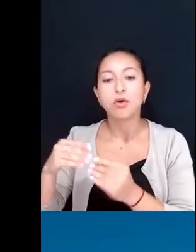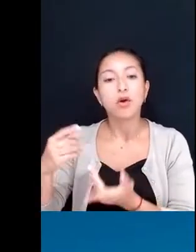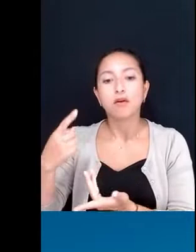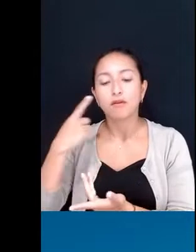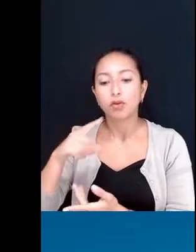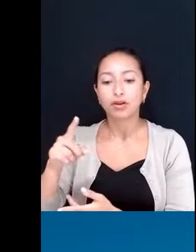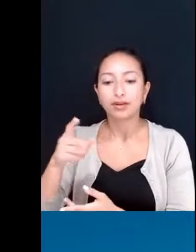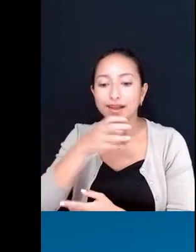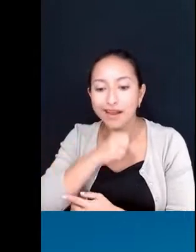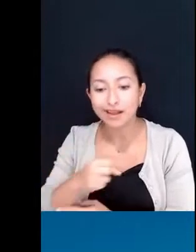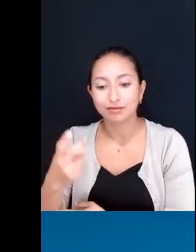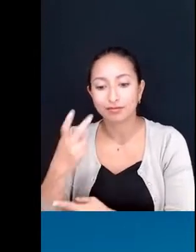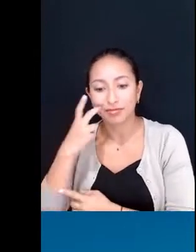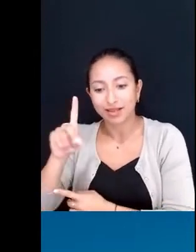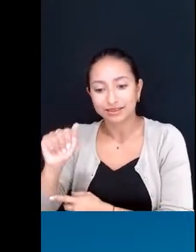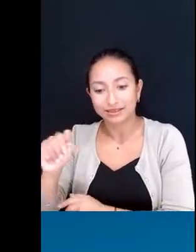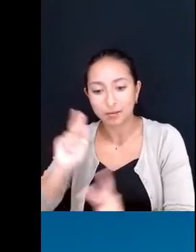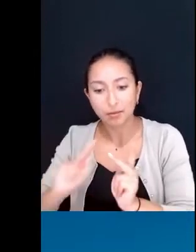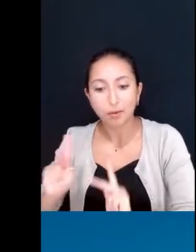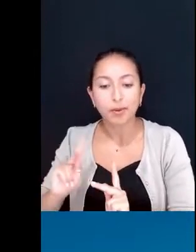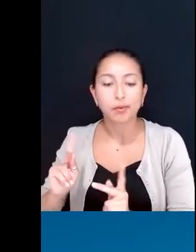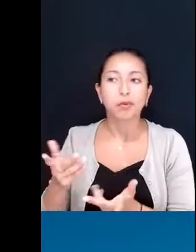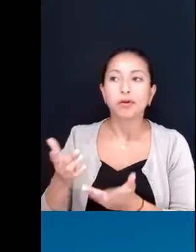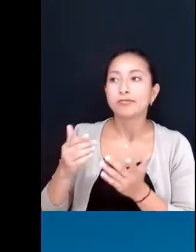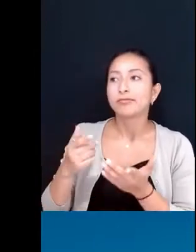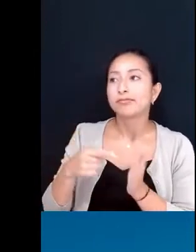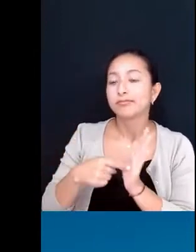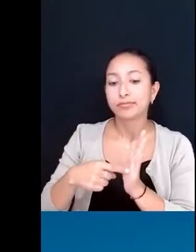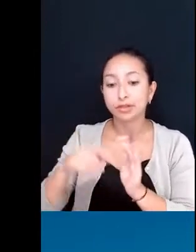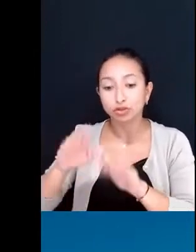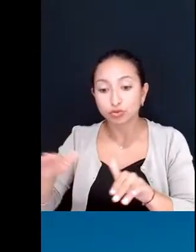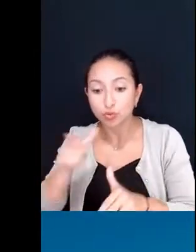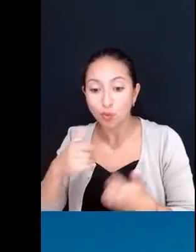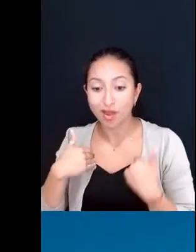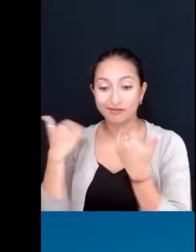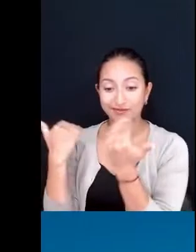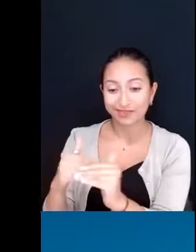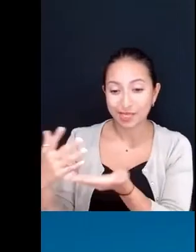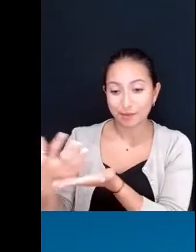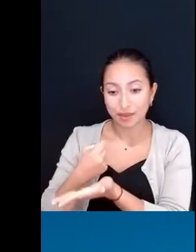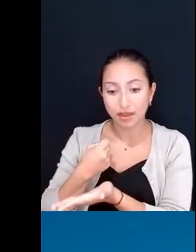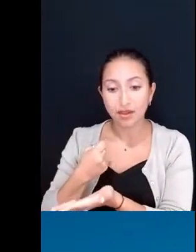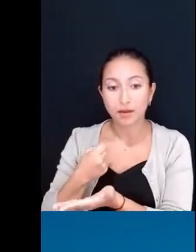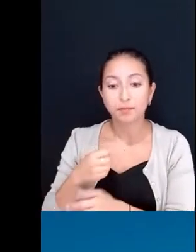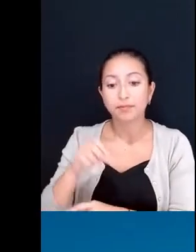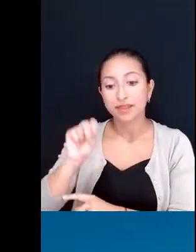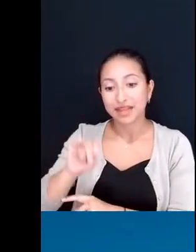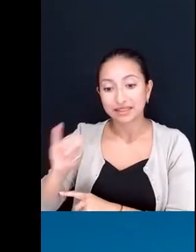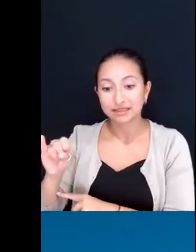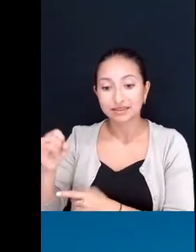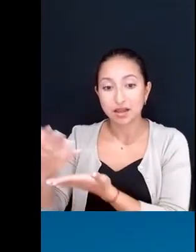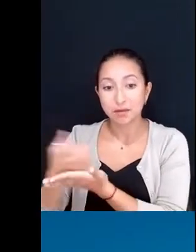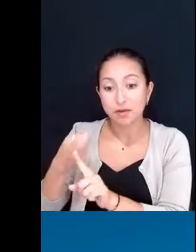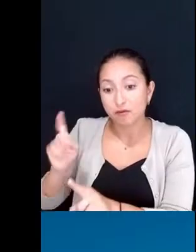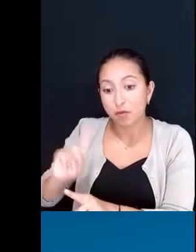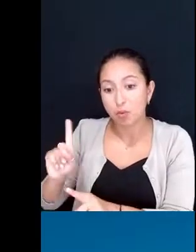persons, including children who have limited income and resources. The federal government funds SSI from general tax